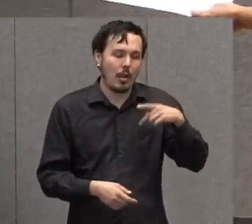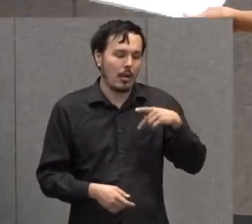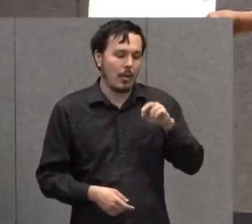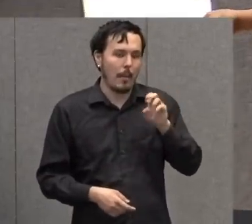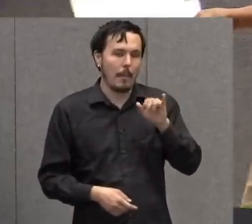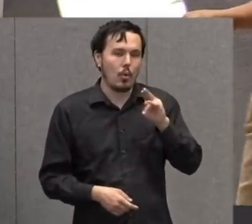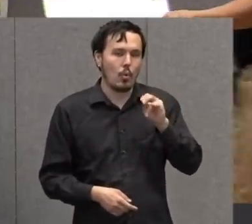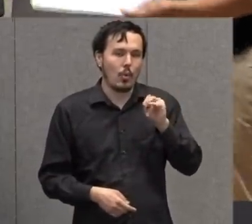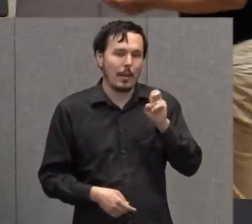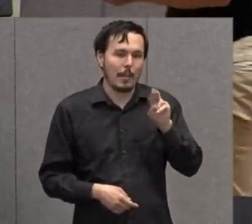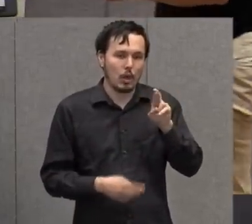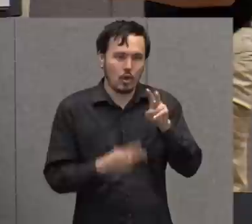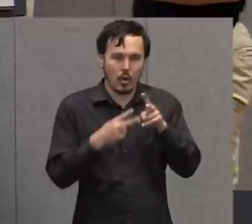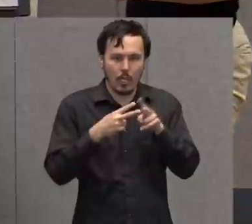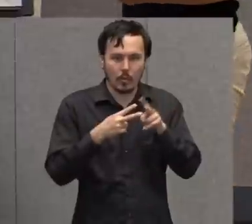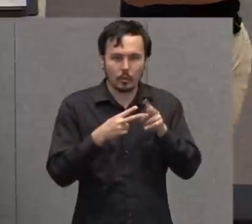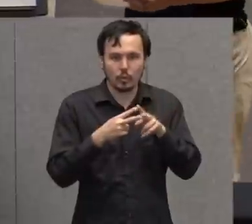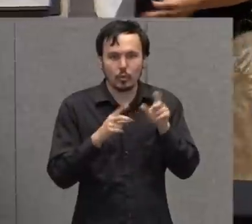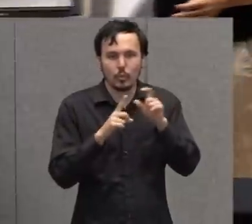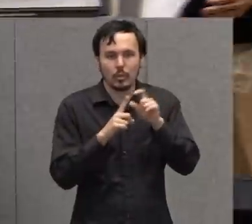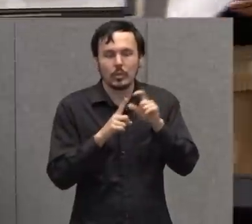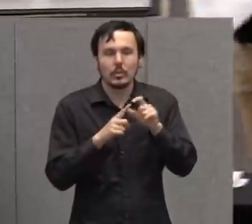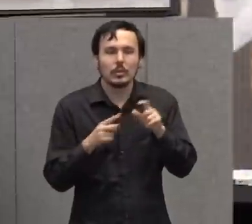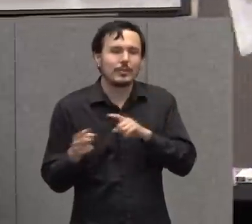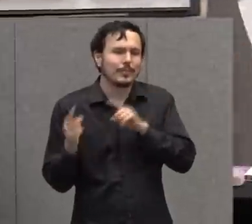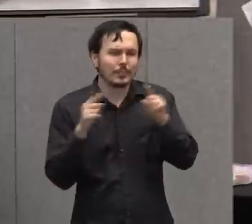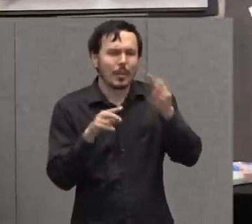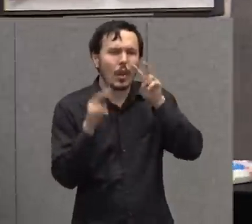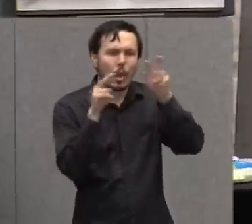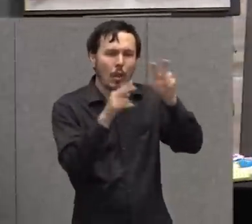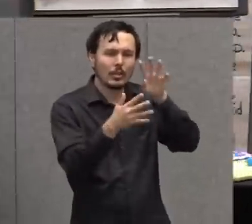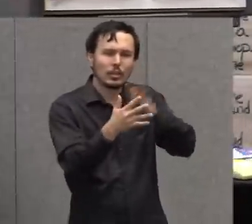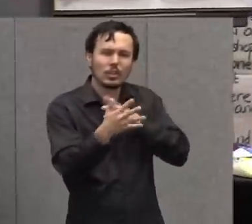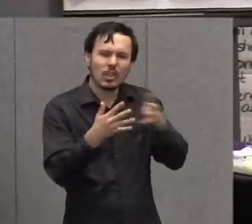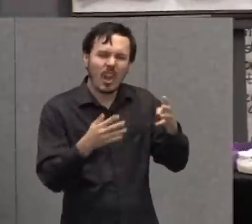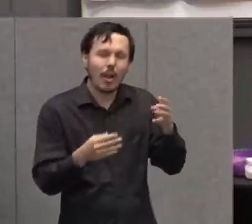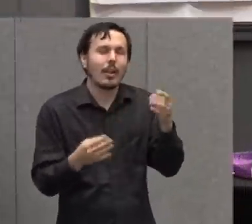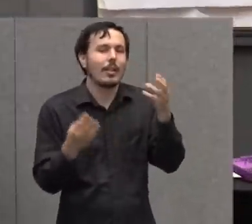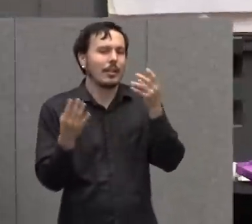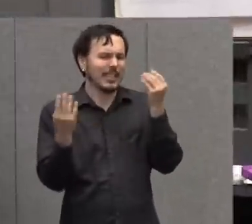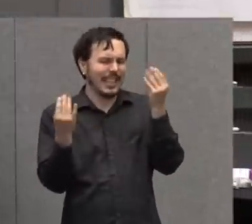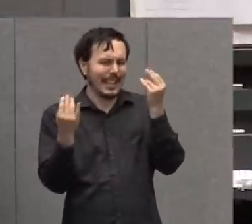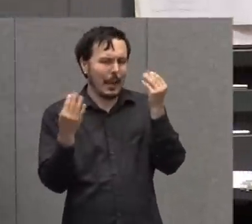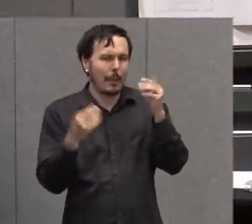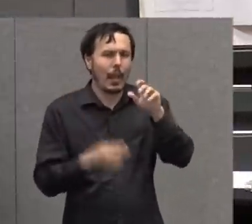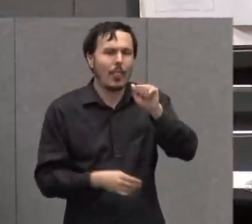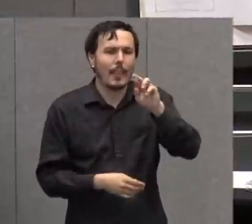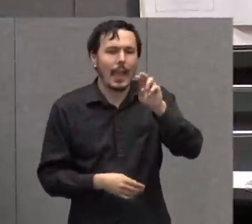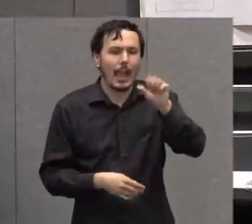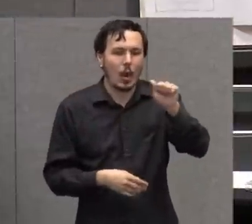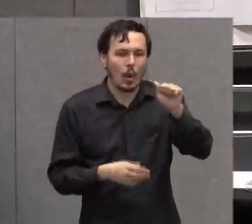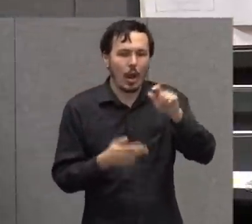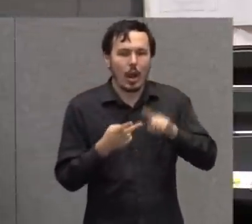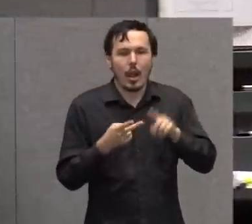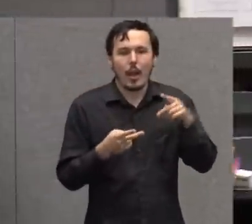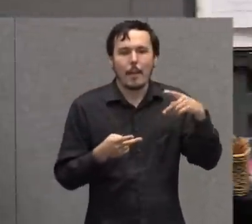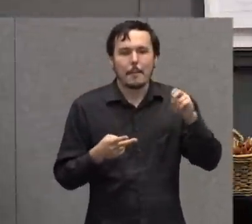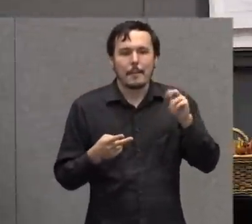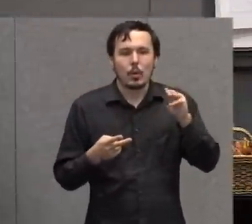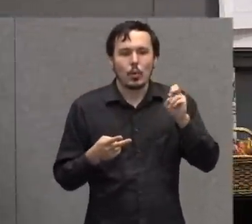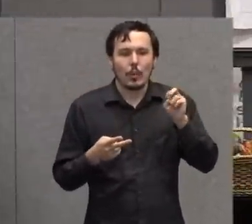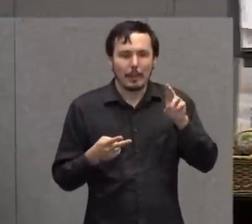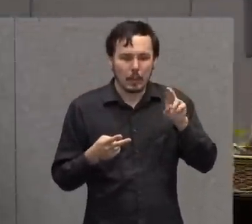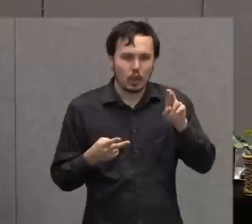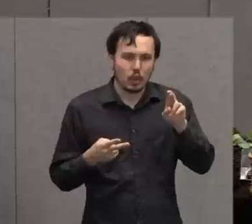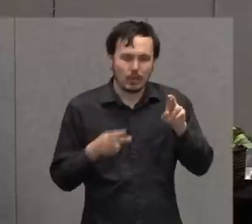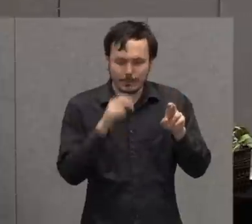and think about what happened to the area and perimeter of the table groupings that Mrs. Comfort and Mr.